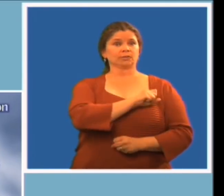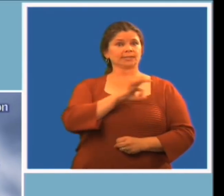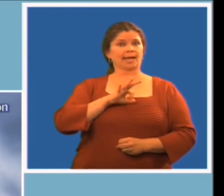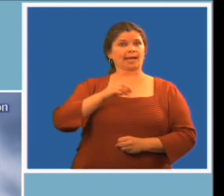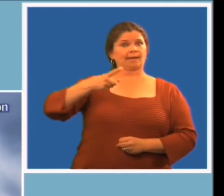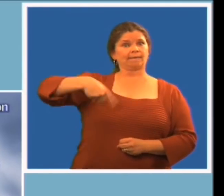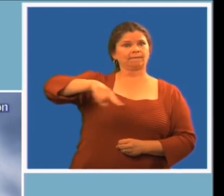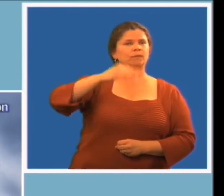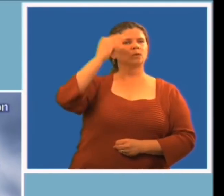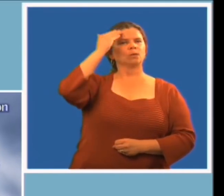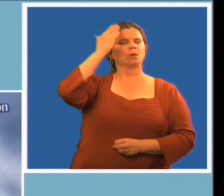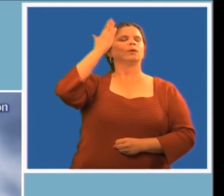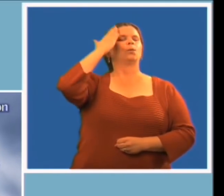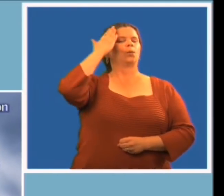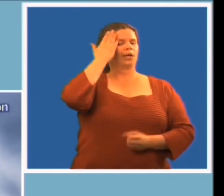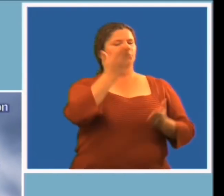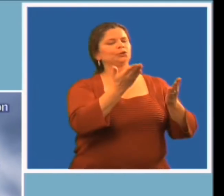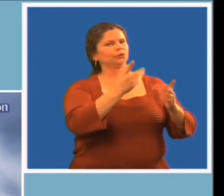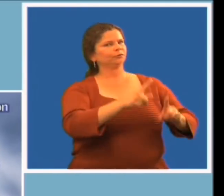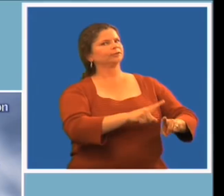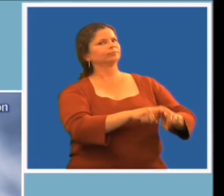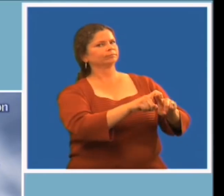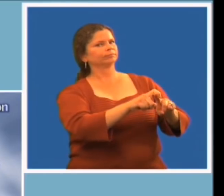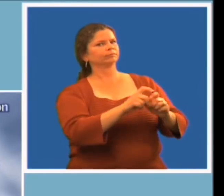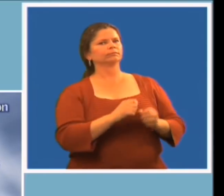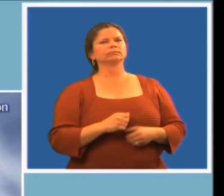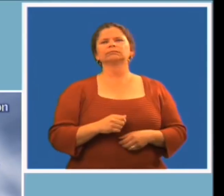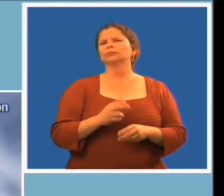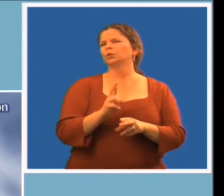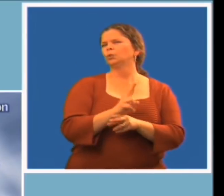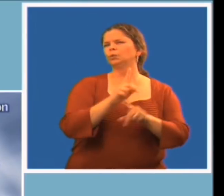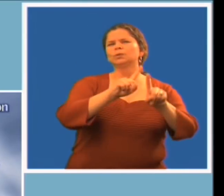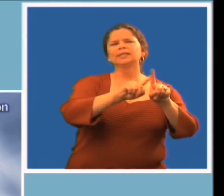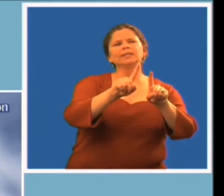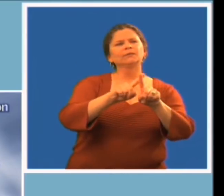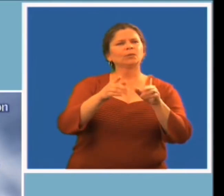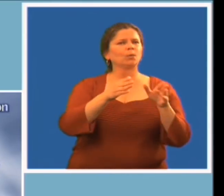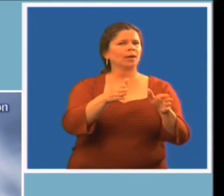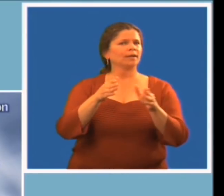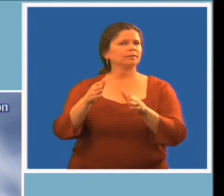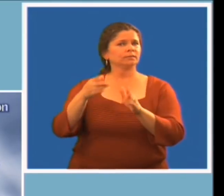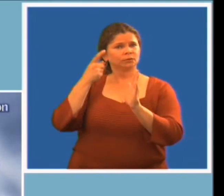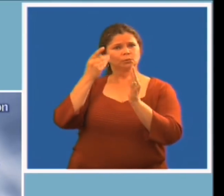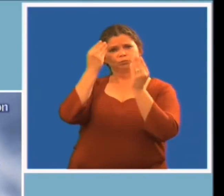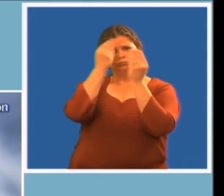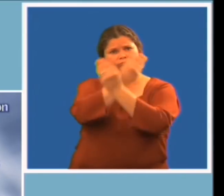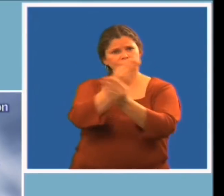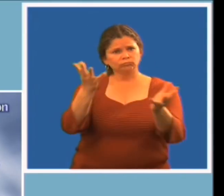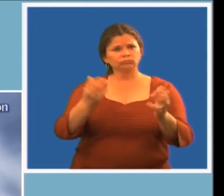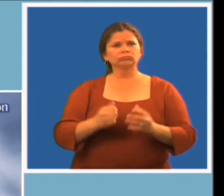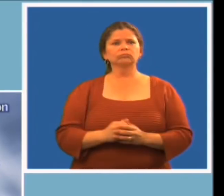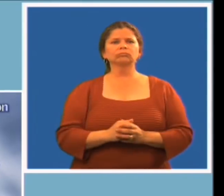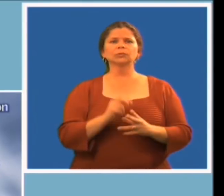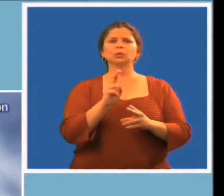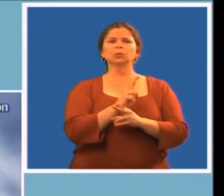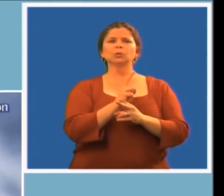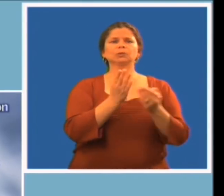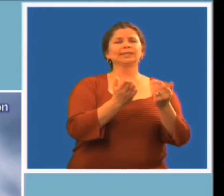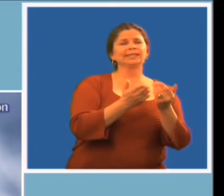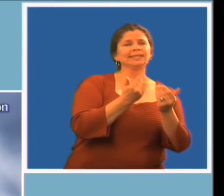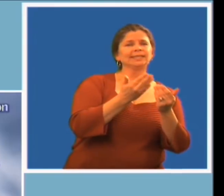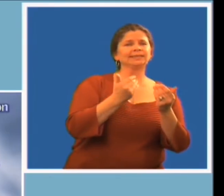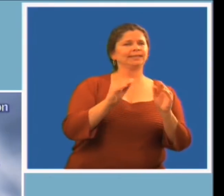involved? Expectations of staff who become aware of a service disruption. Using multiple